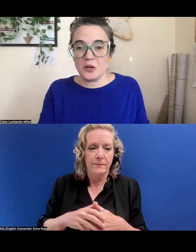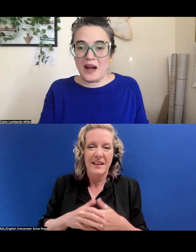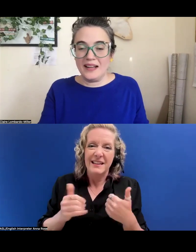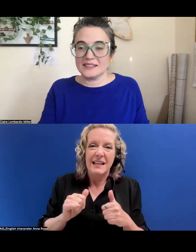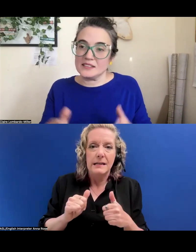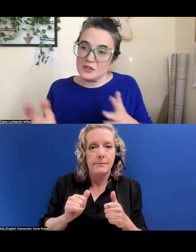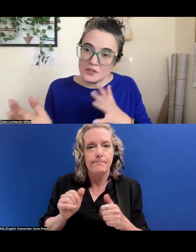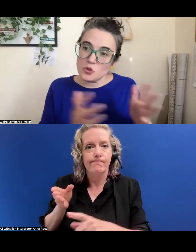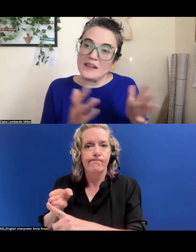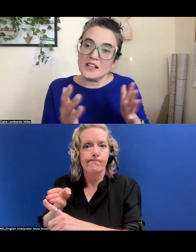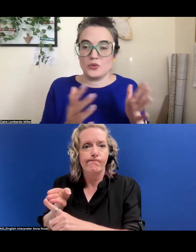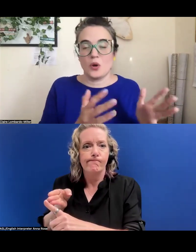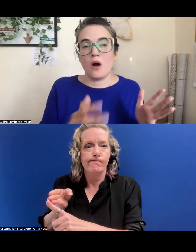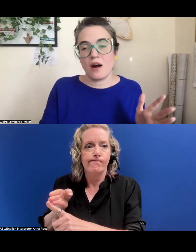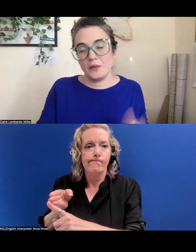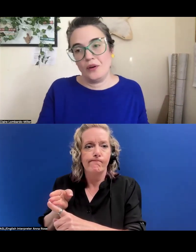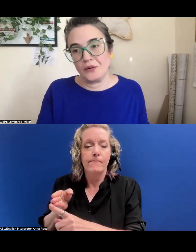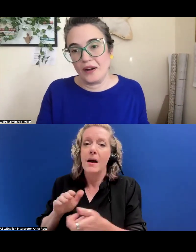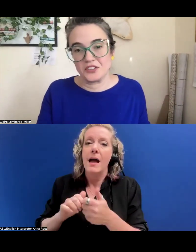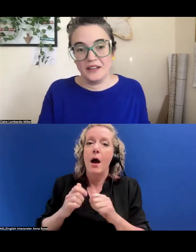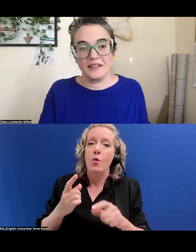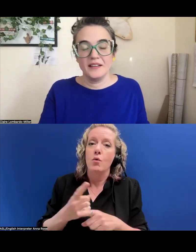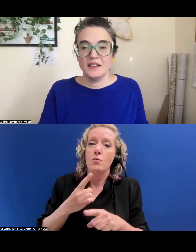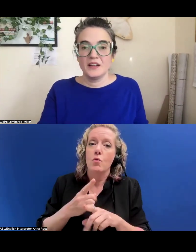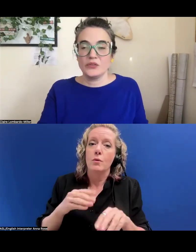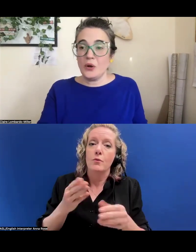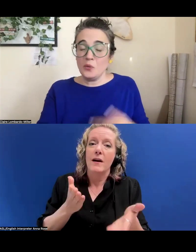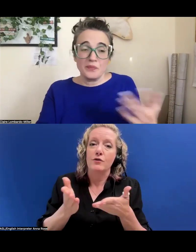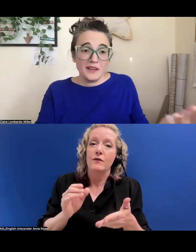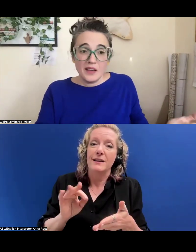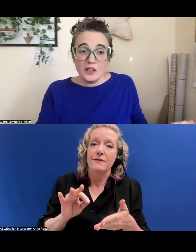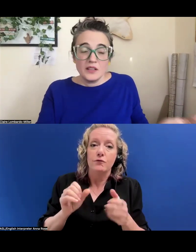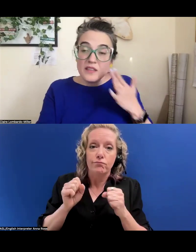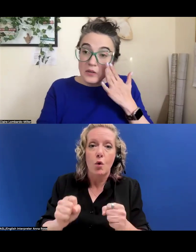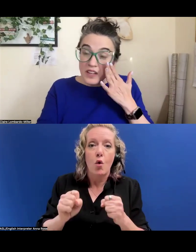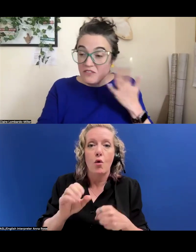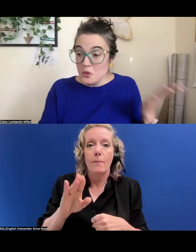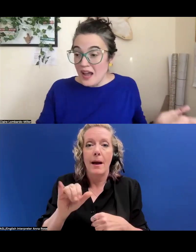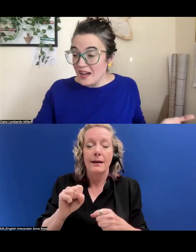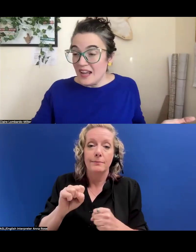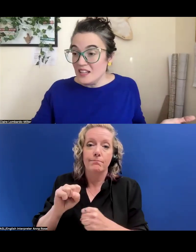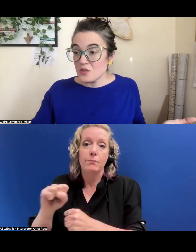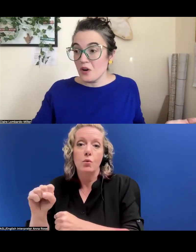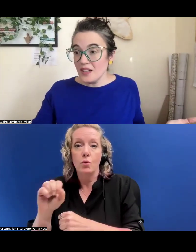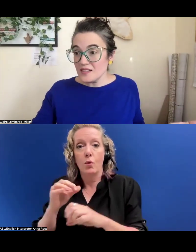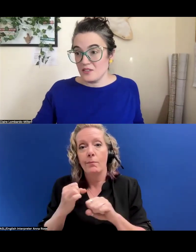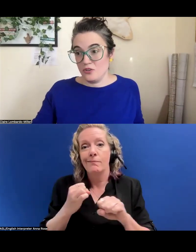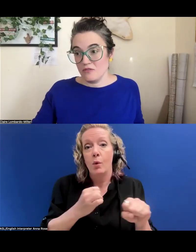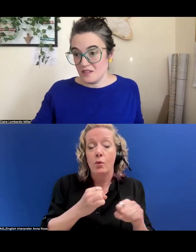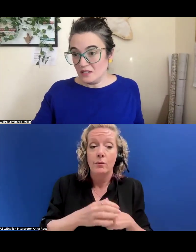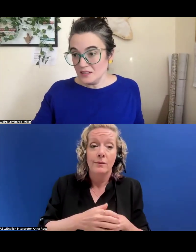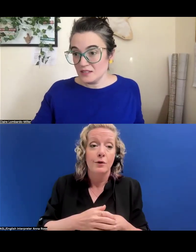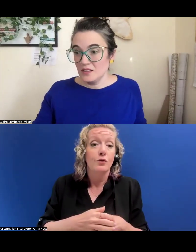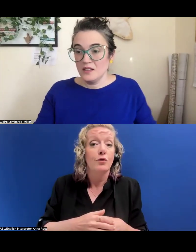if your bias is trending you so hard in one direction? So think of if you had any surprises in